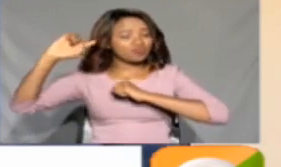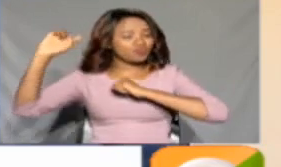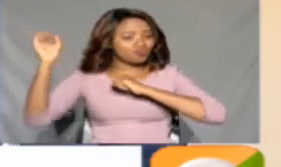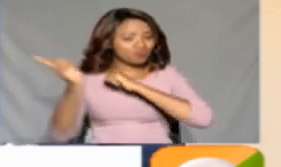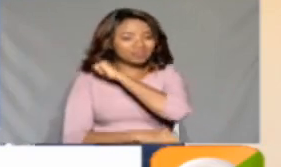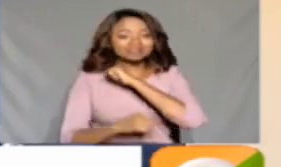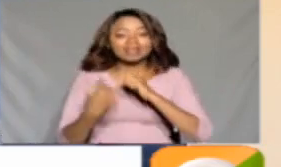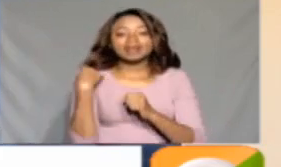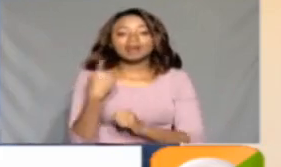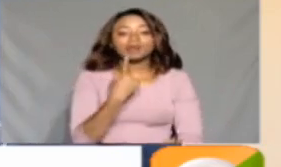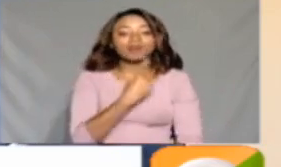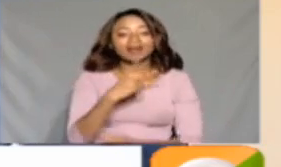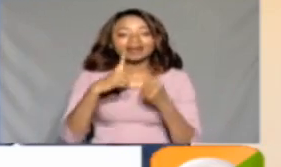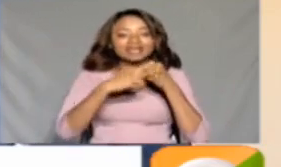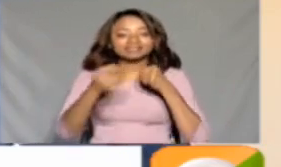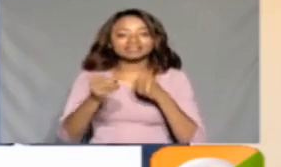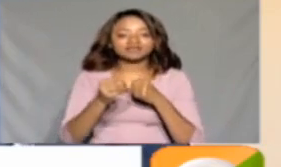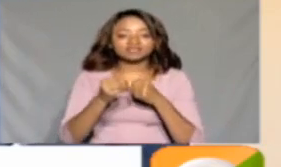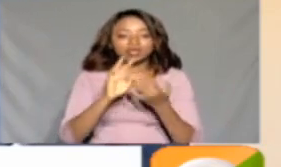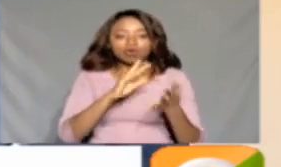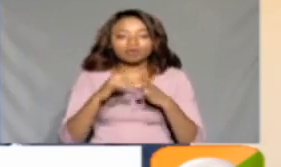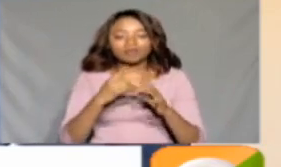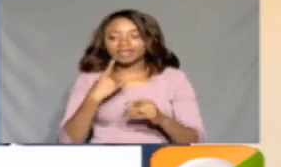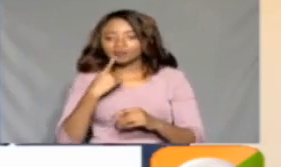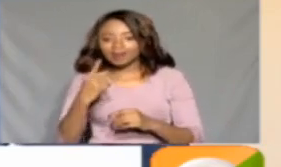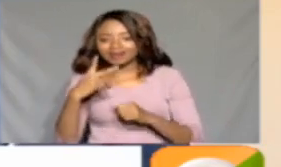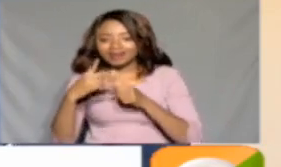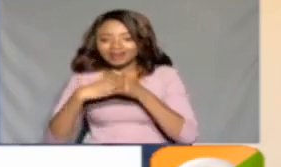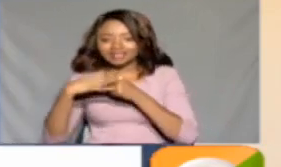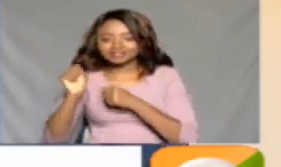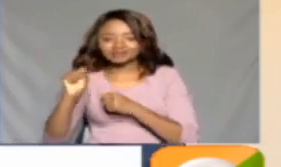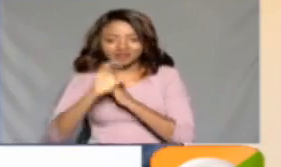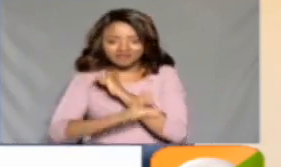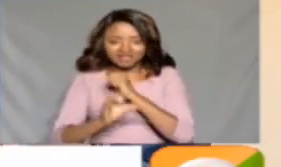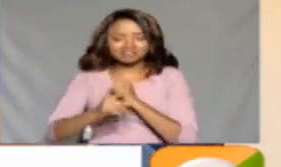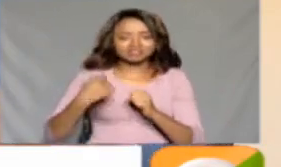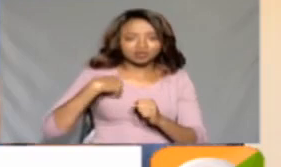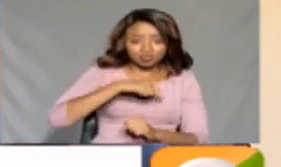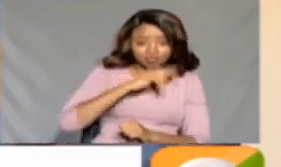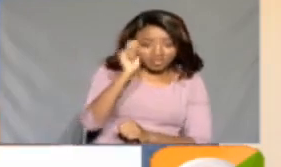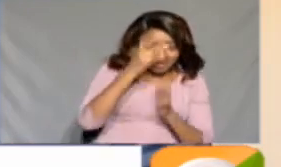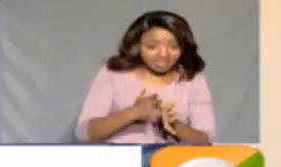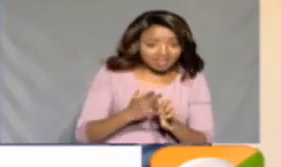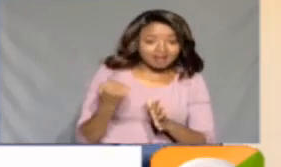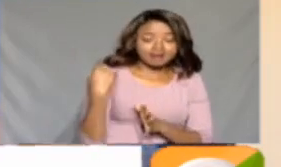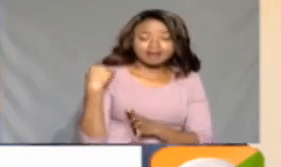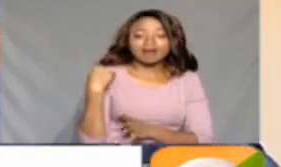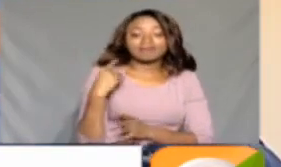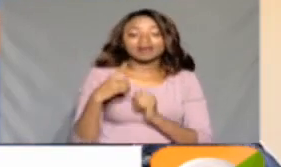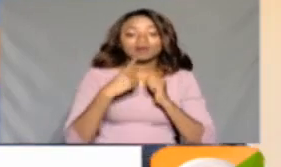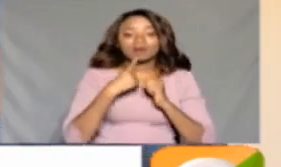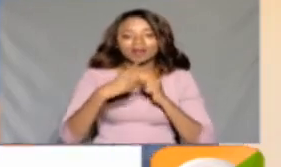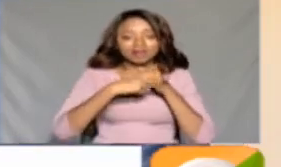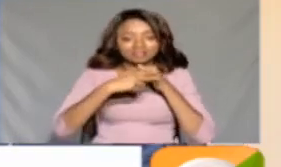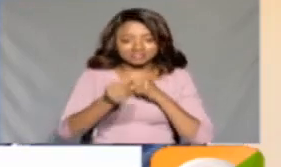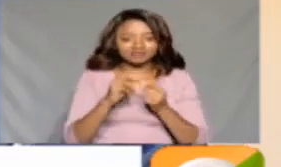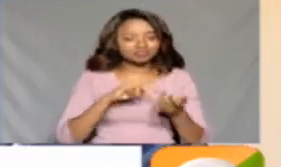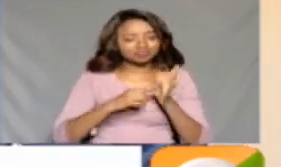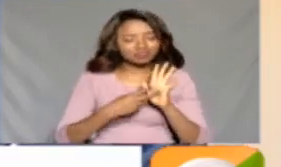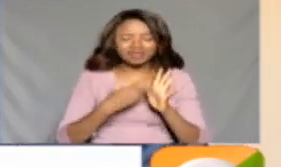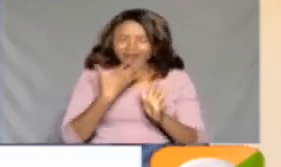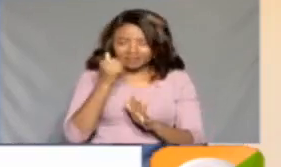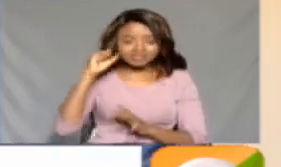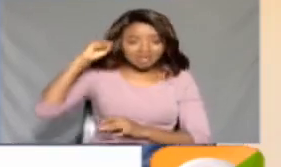number 170 out of 195 countries. So it is important that we bring political temperatures